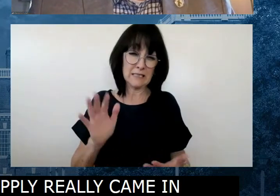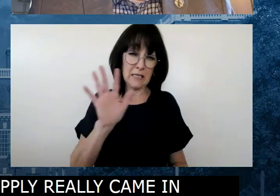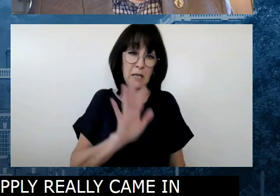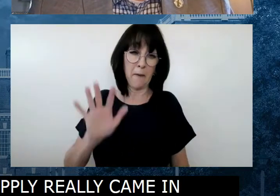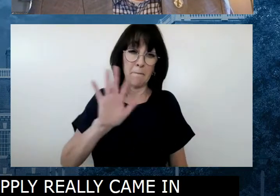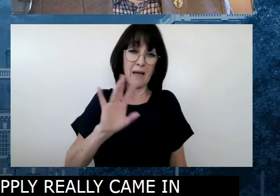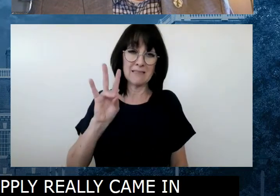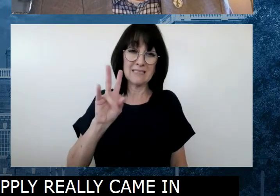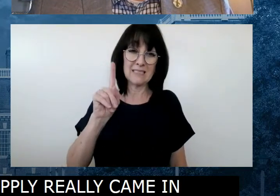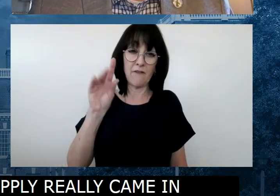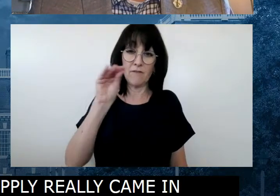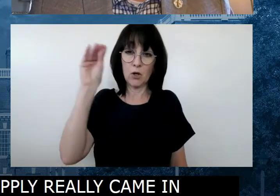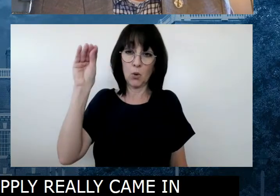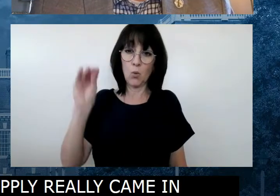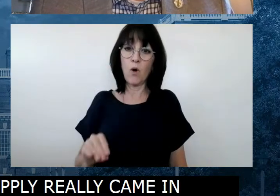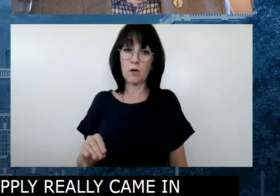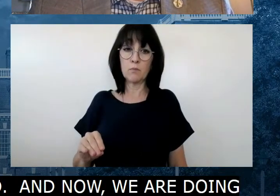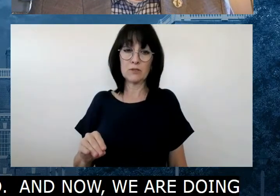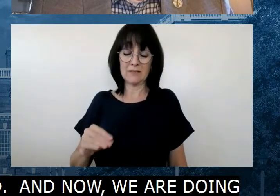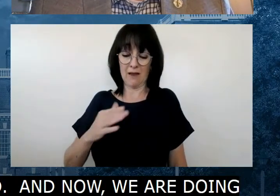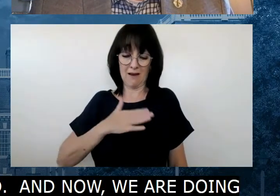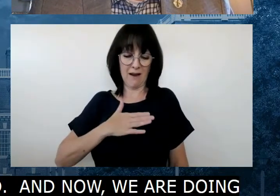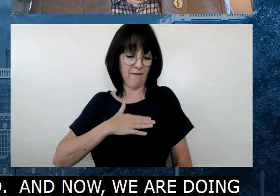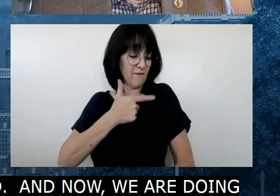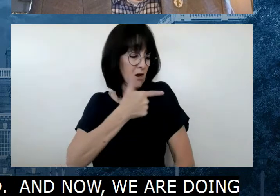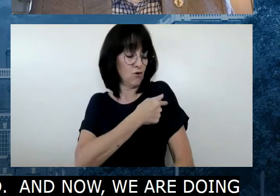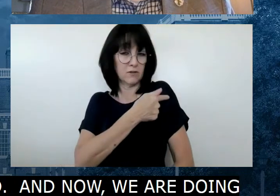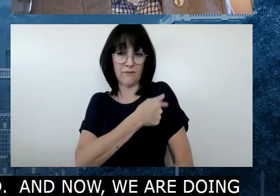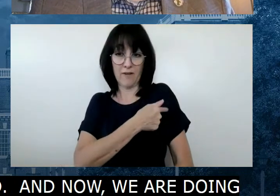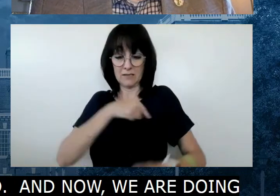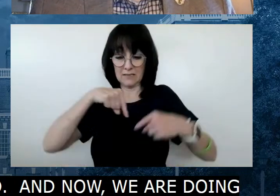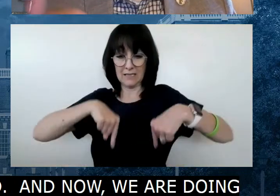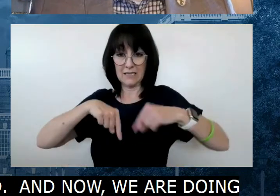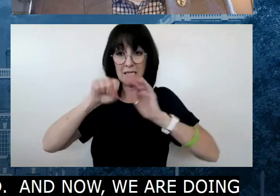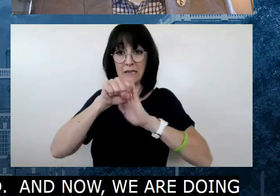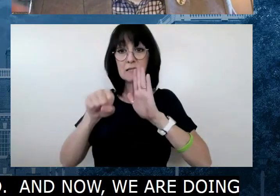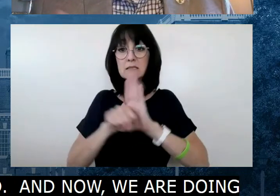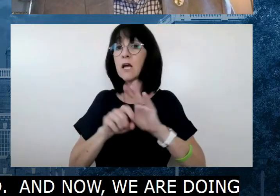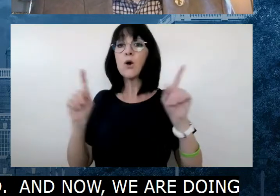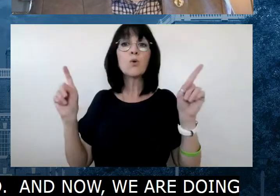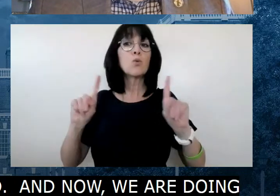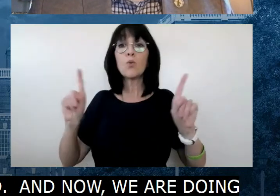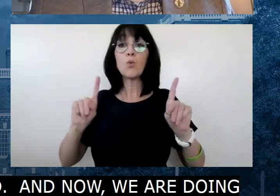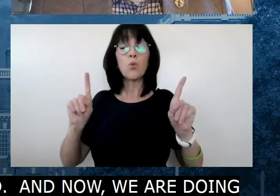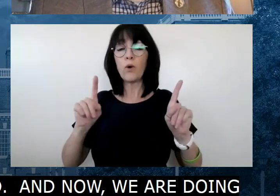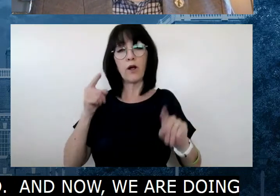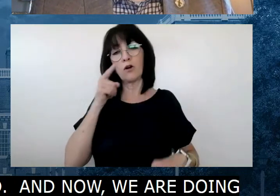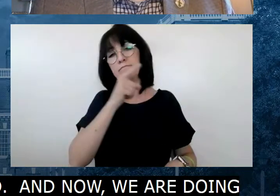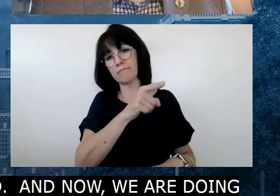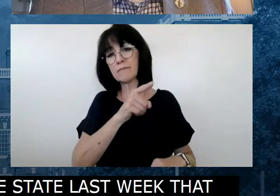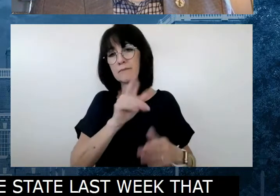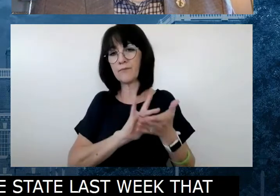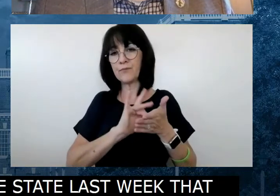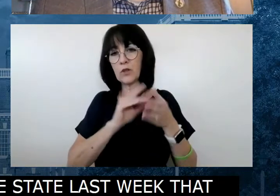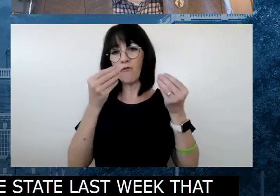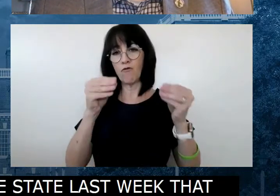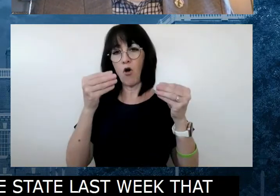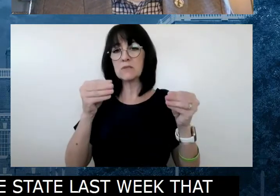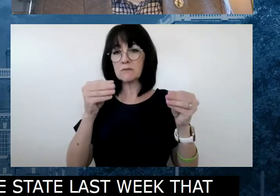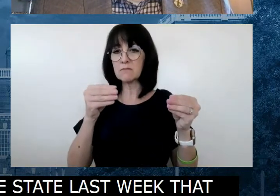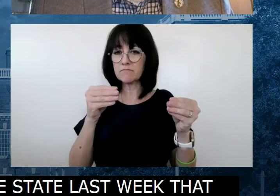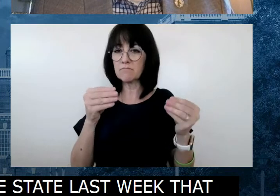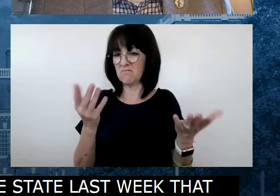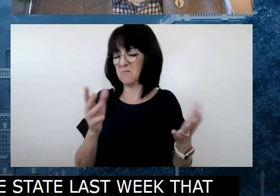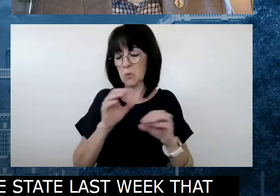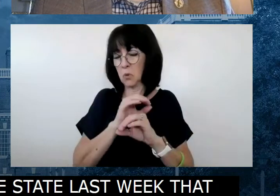the vaccinations in the state last week that were done at the pharmacies. And no surprise. I think, if you listen to Dr. Tay and